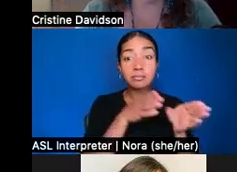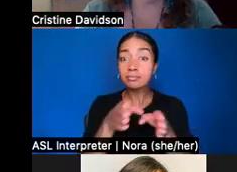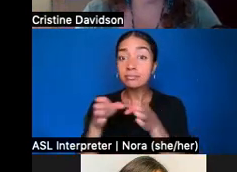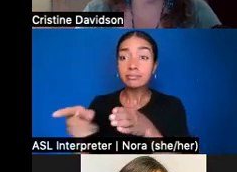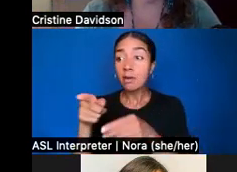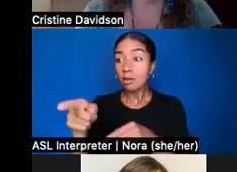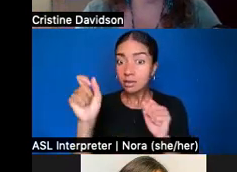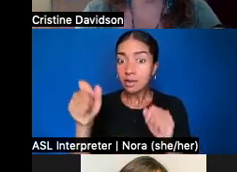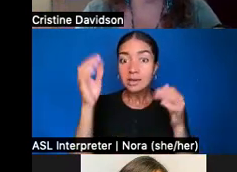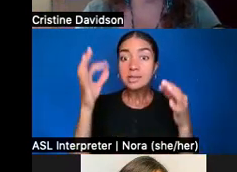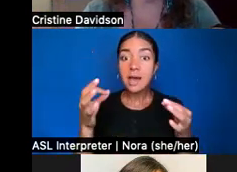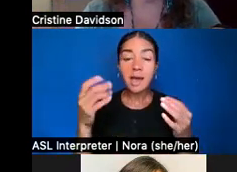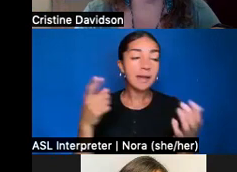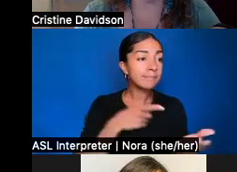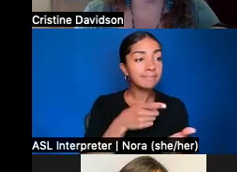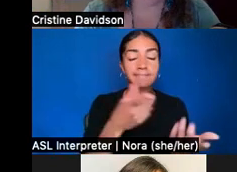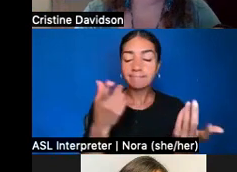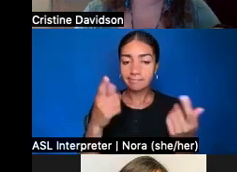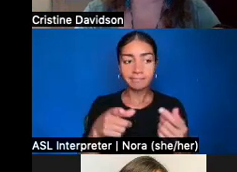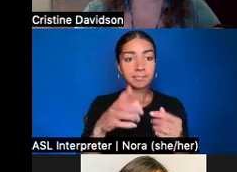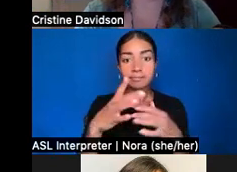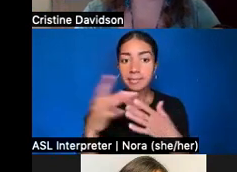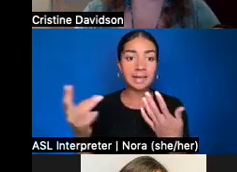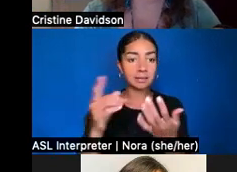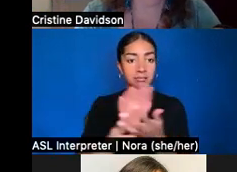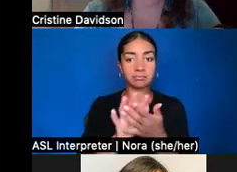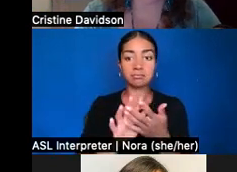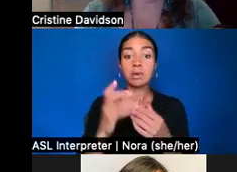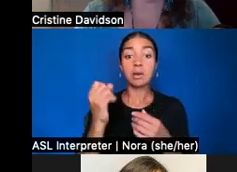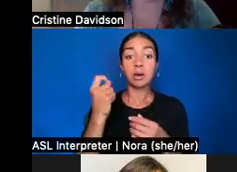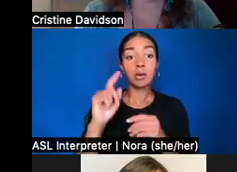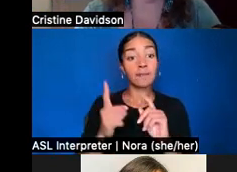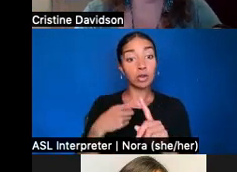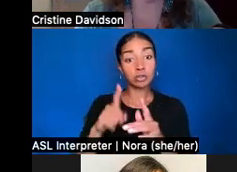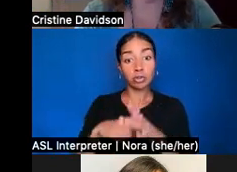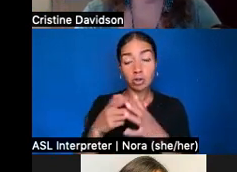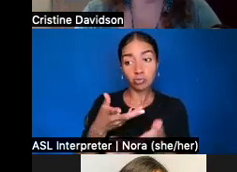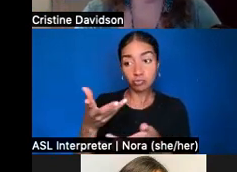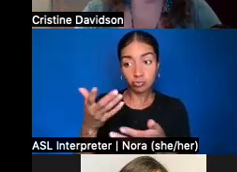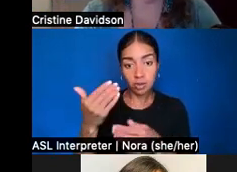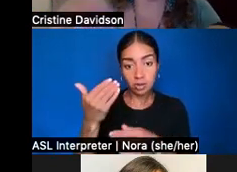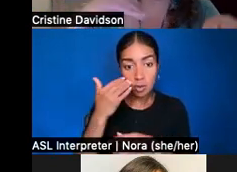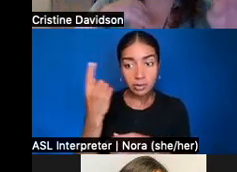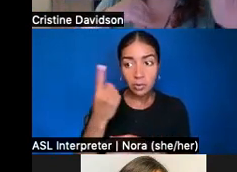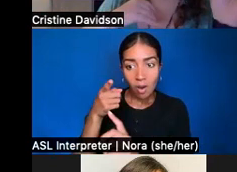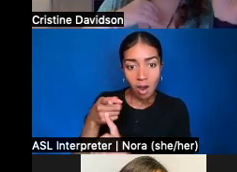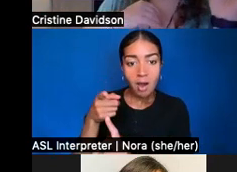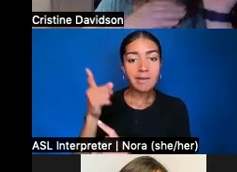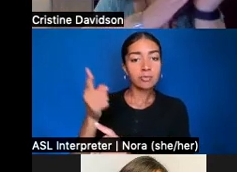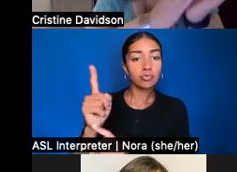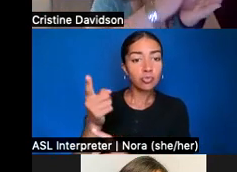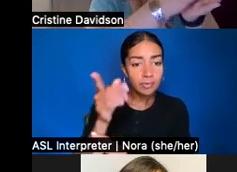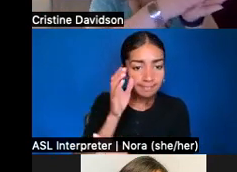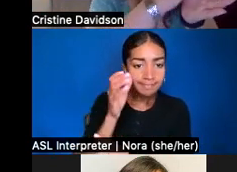know somebody and hearing, you know, what they have to say or what they ask for, you know,